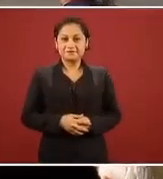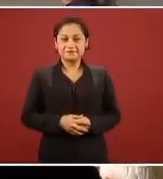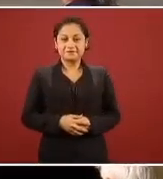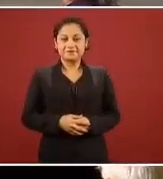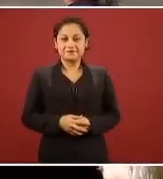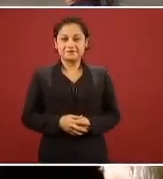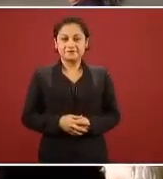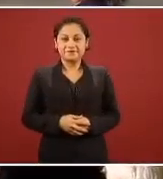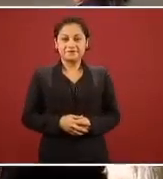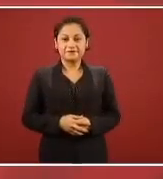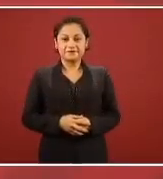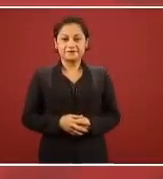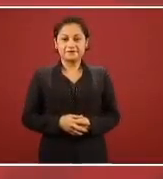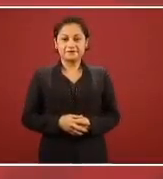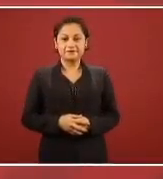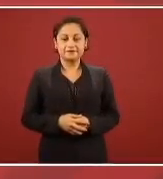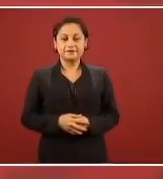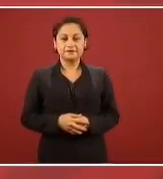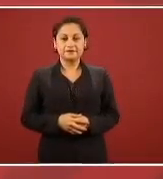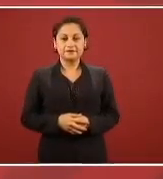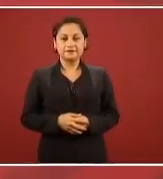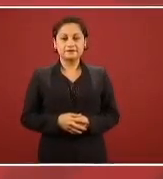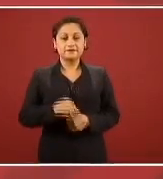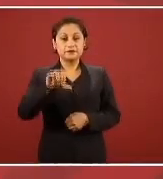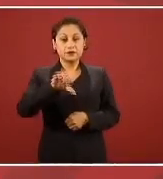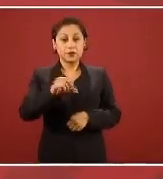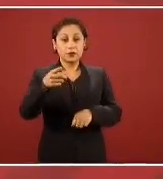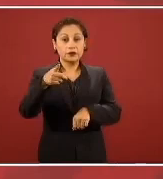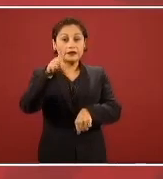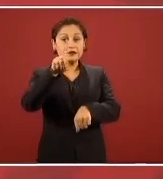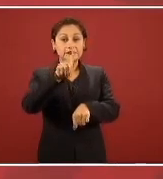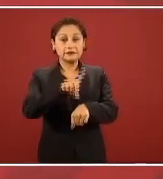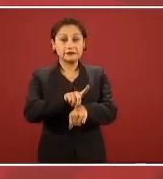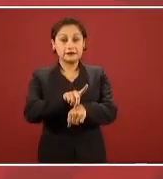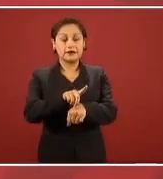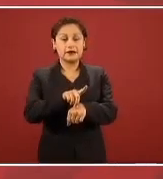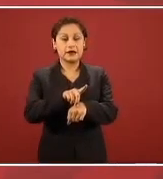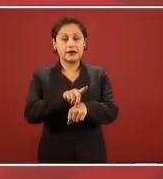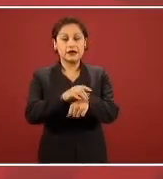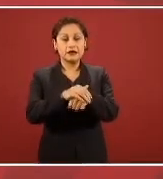Hoy es día de la amistad. Today is